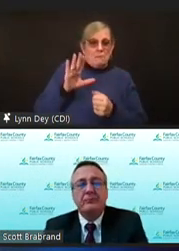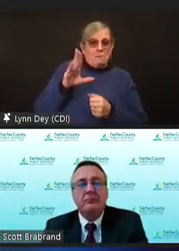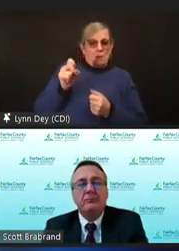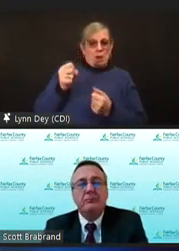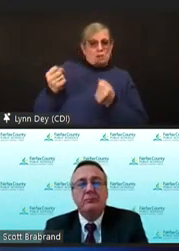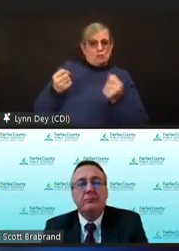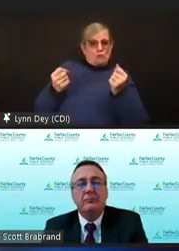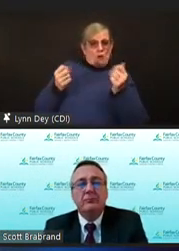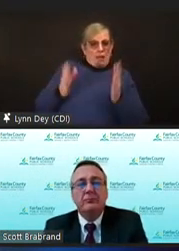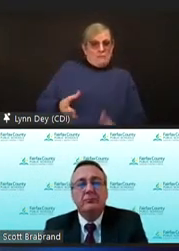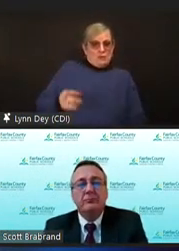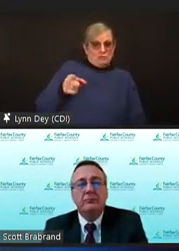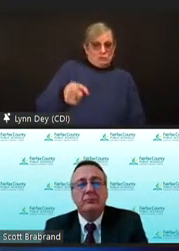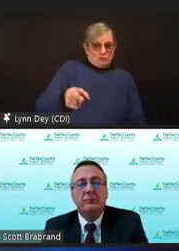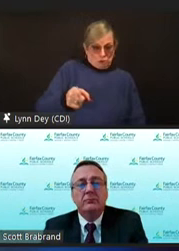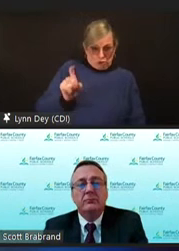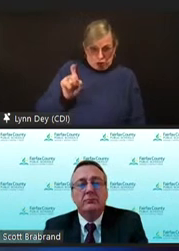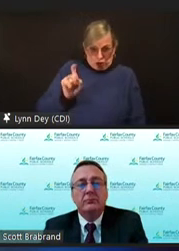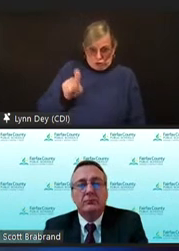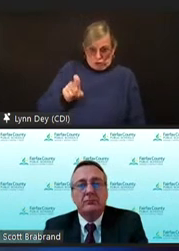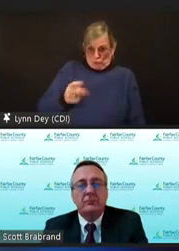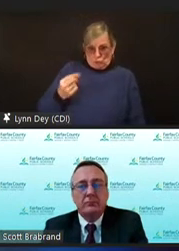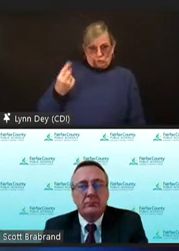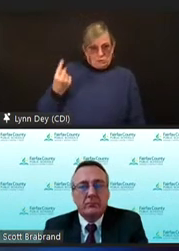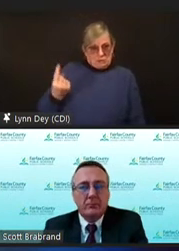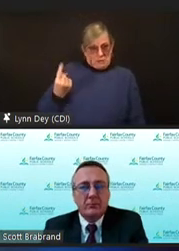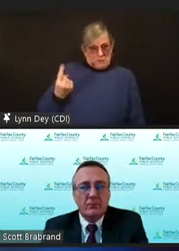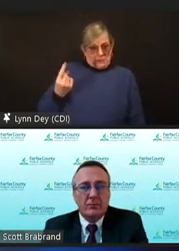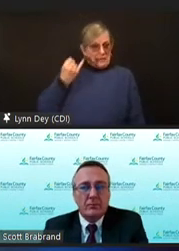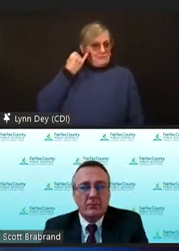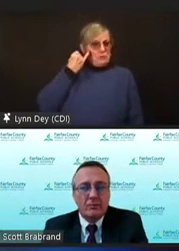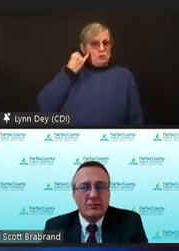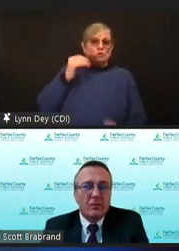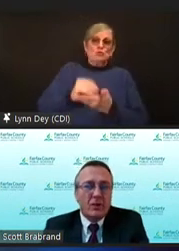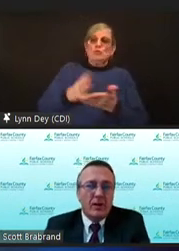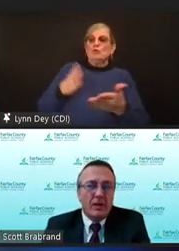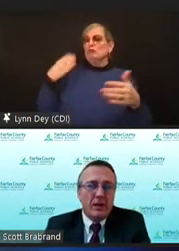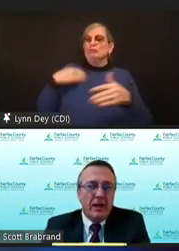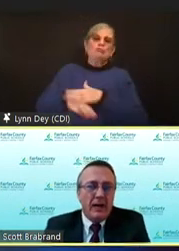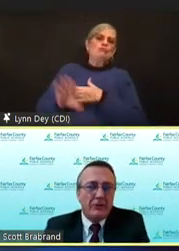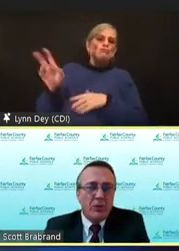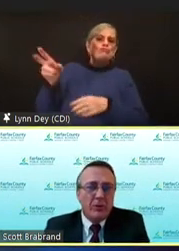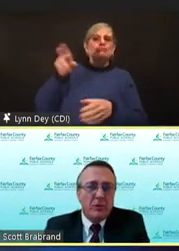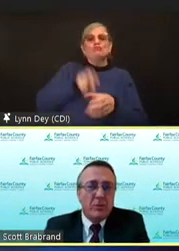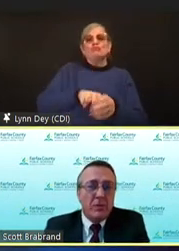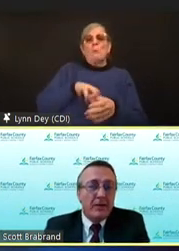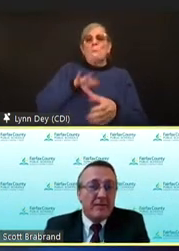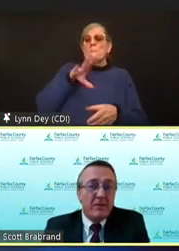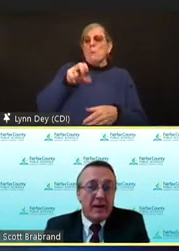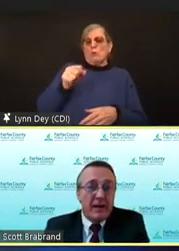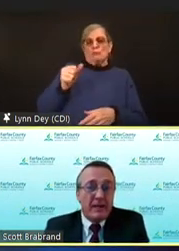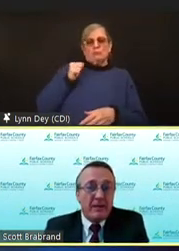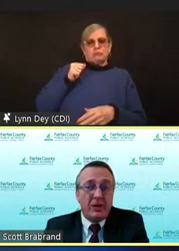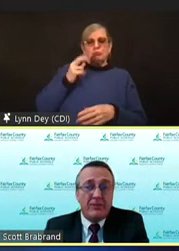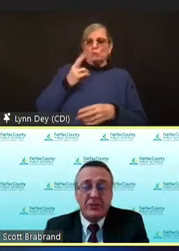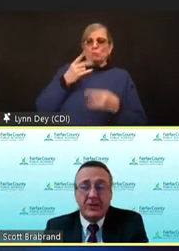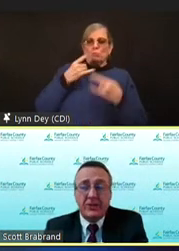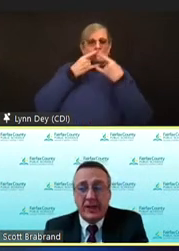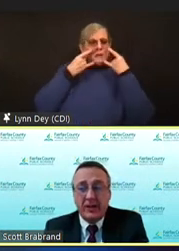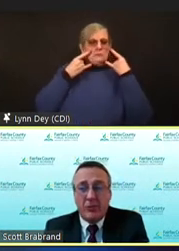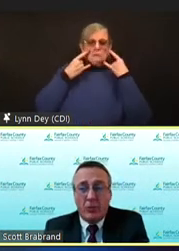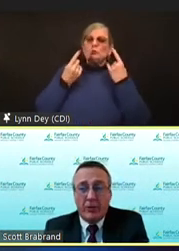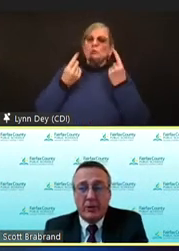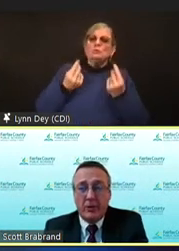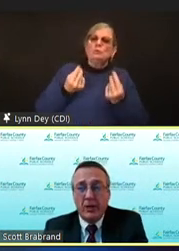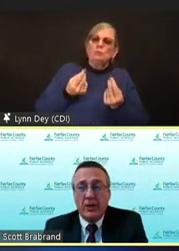do if they have a student attempting to get on the bus without wearing a mask? Yeah, I do want to remind everybody, the governor's